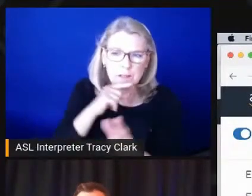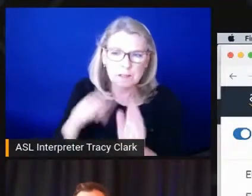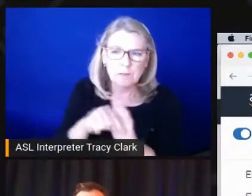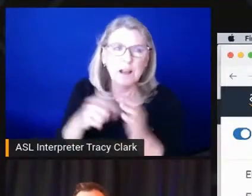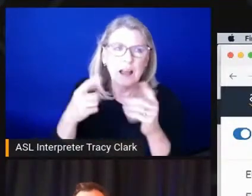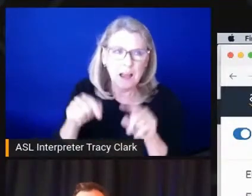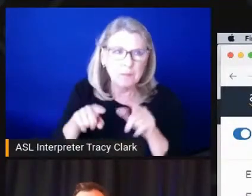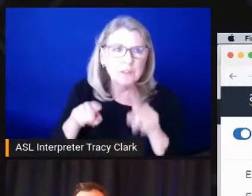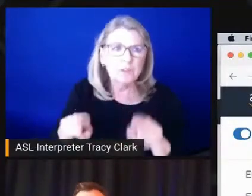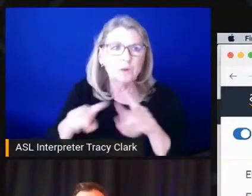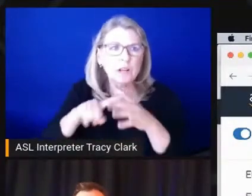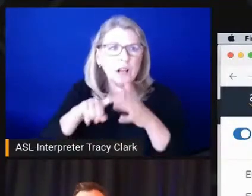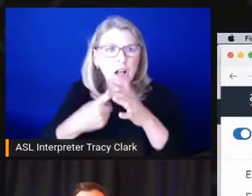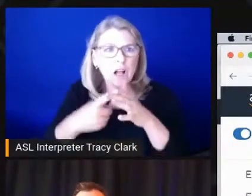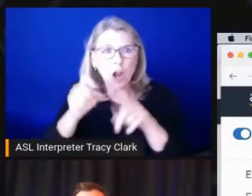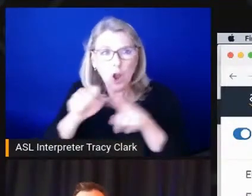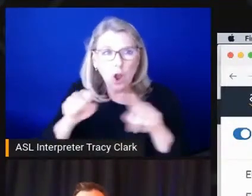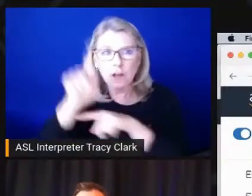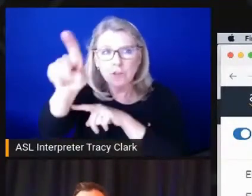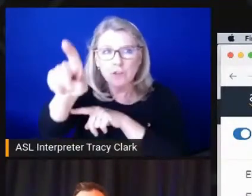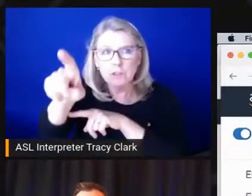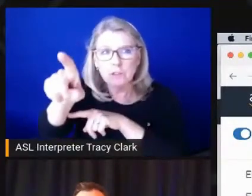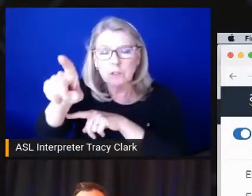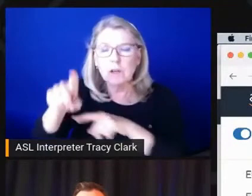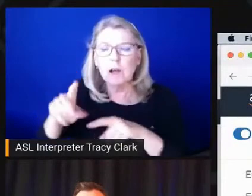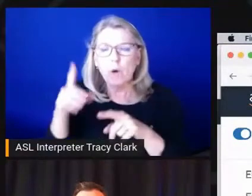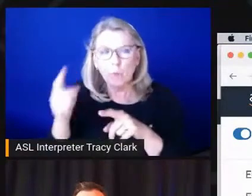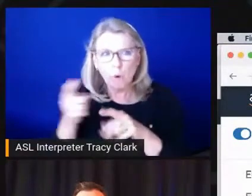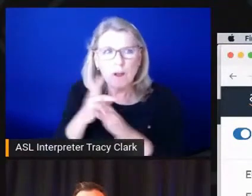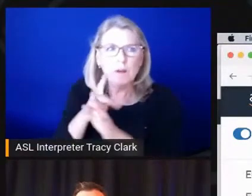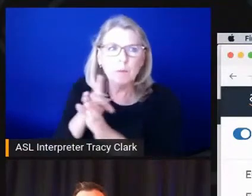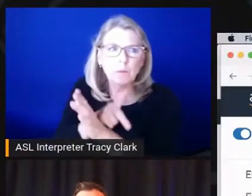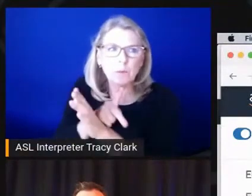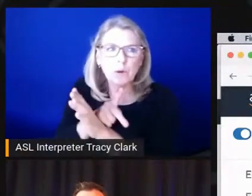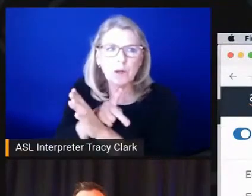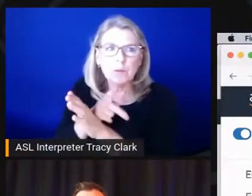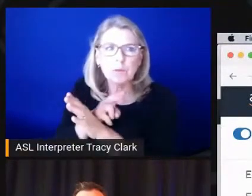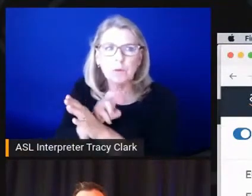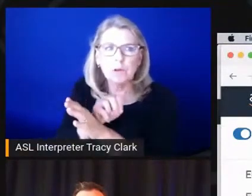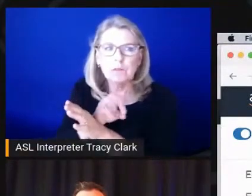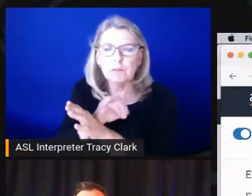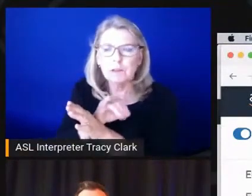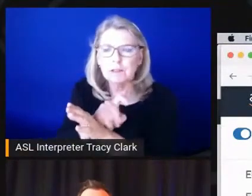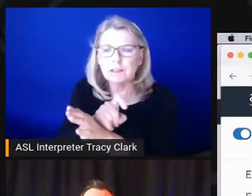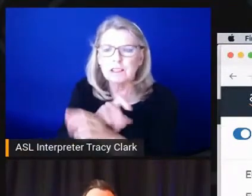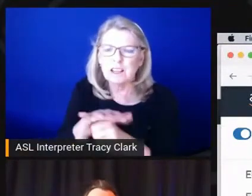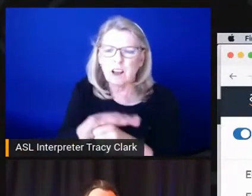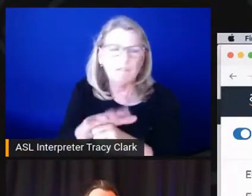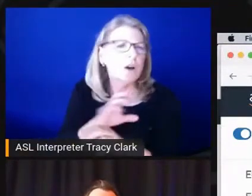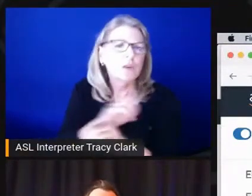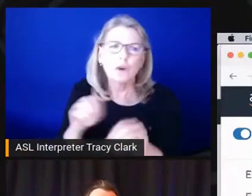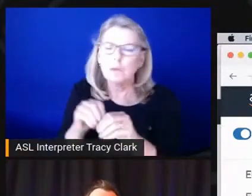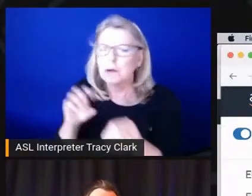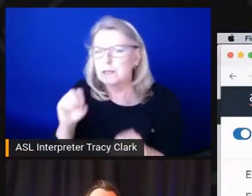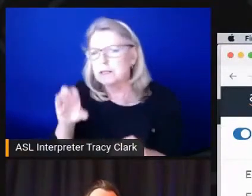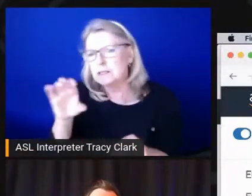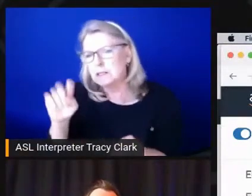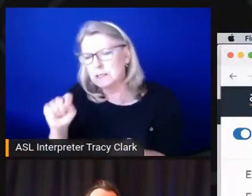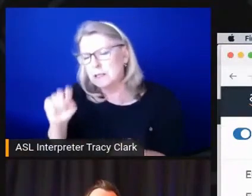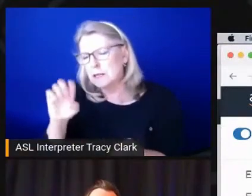and one prefix is enough. So we do not do any more EC2 control plain API